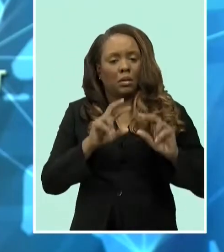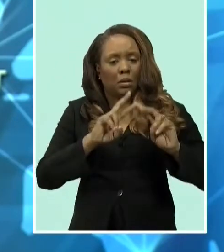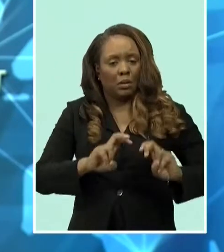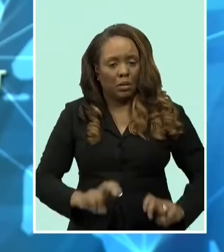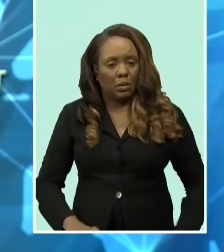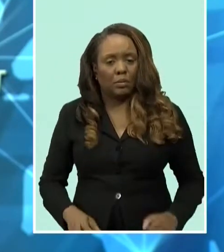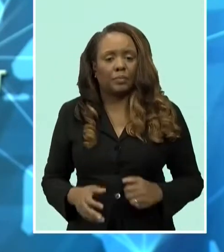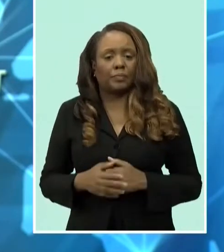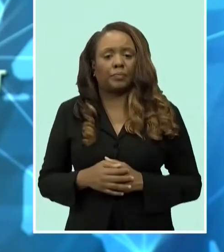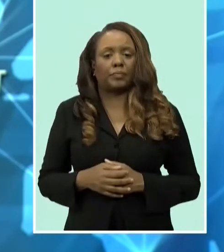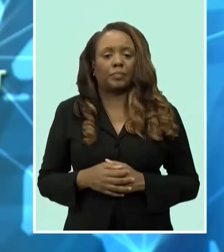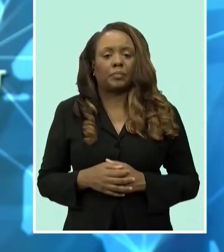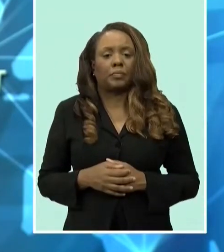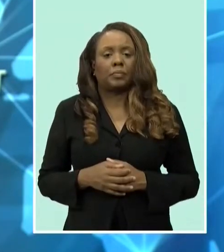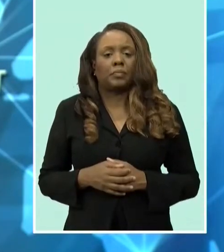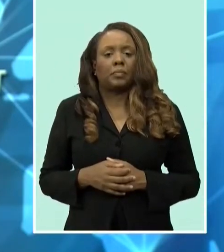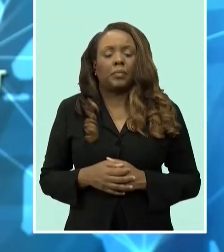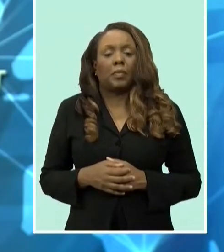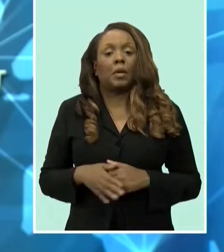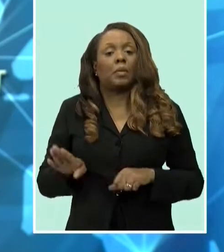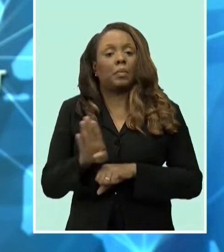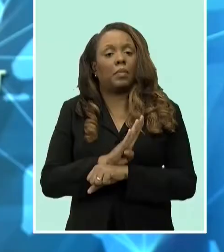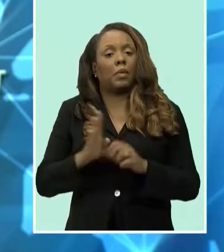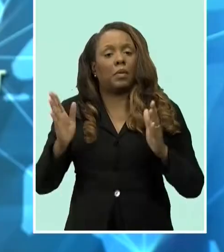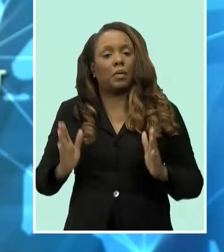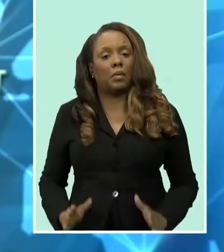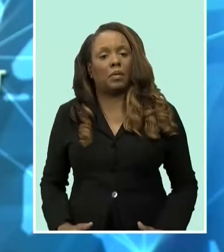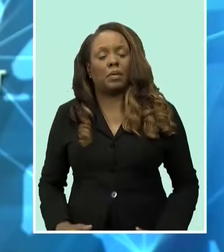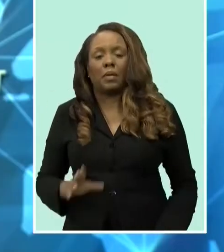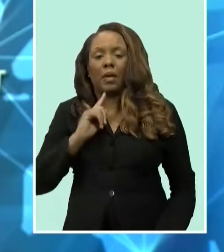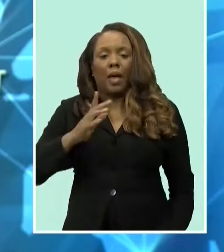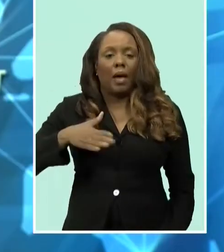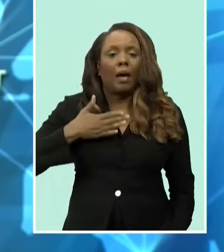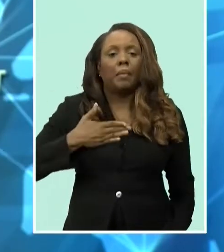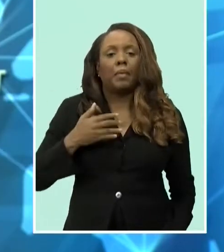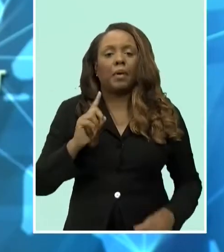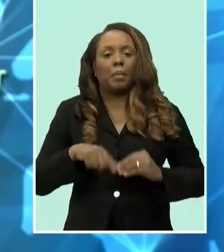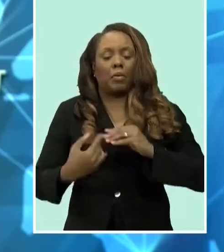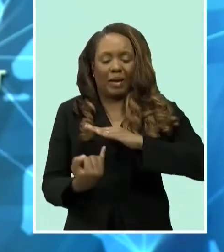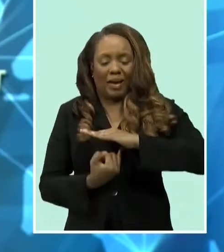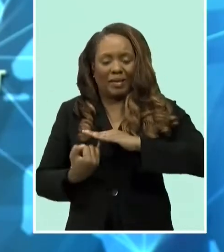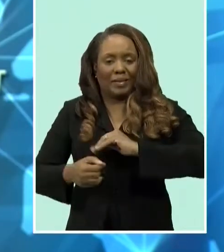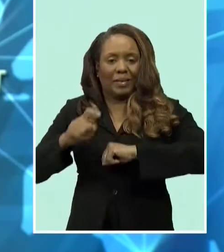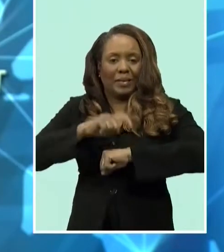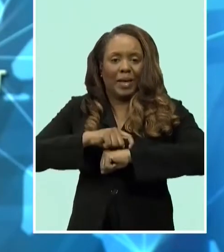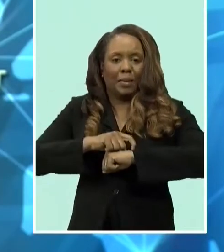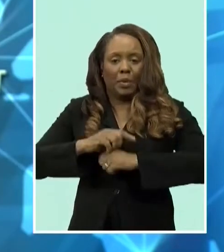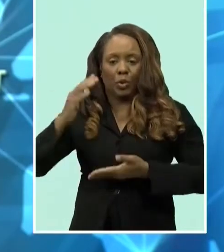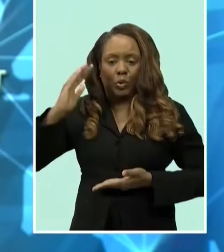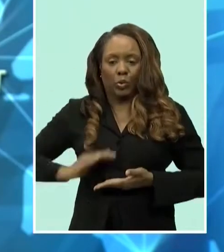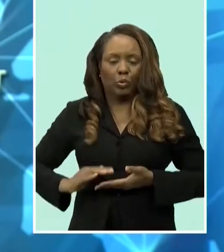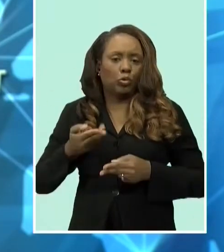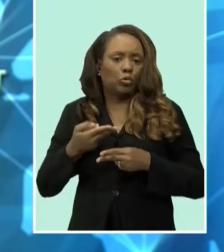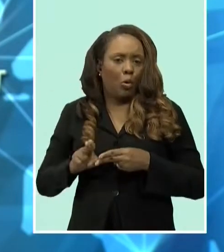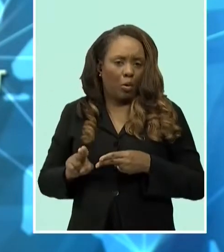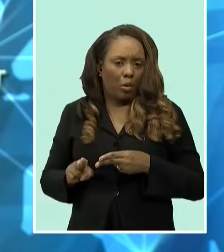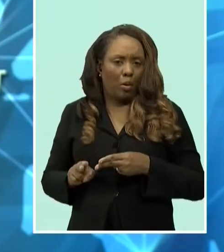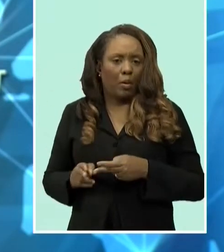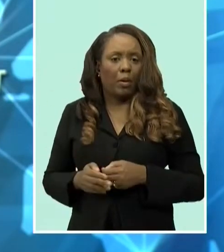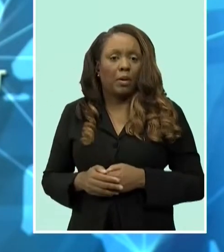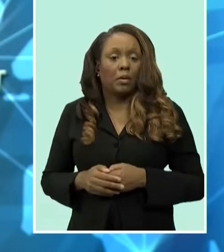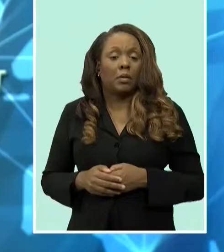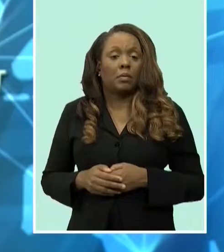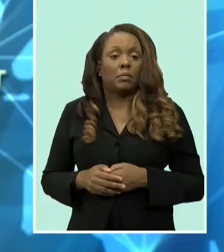Barbadians appear to support government's move to shorten the isolation period for people recovering from COVID-19. From Thursday, people who